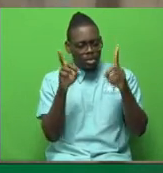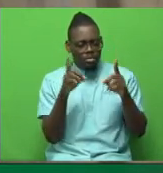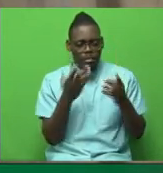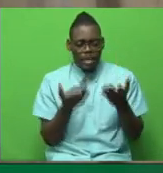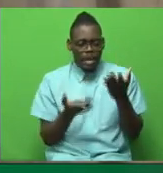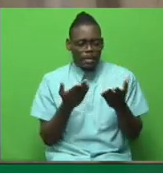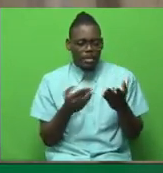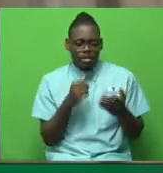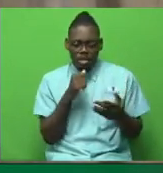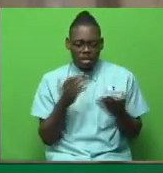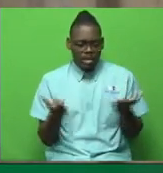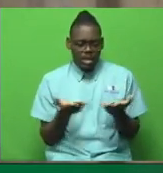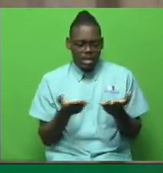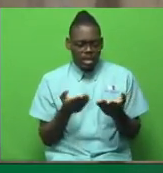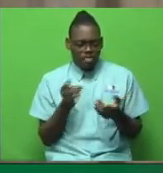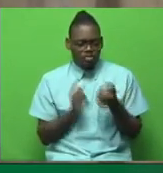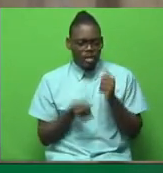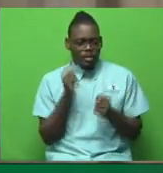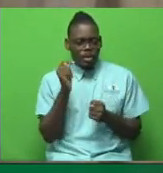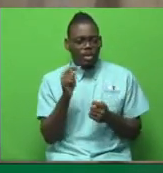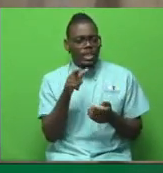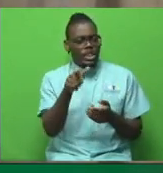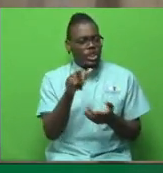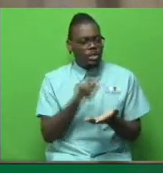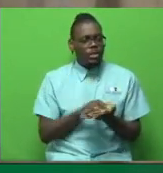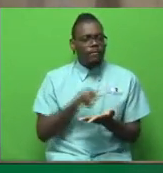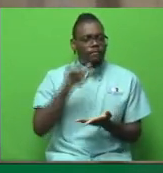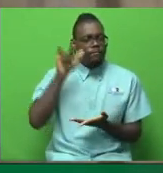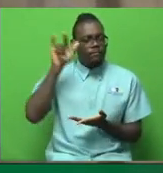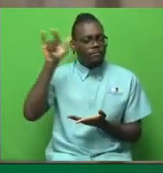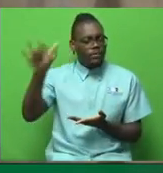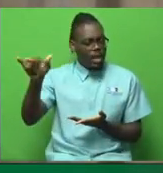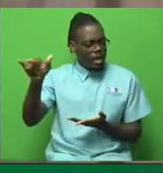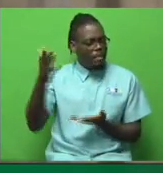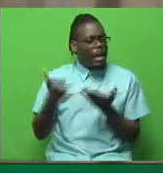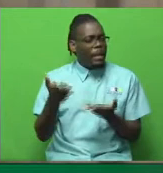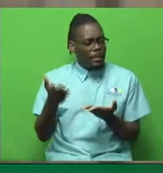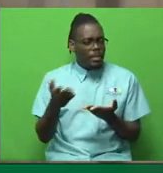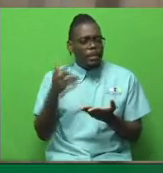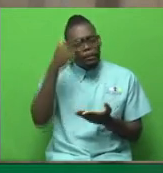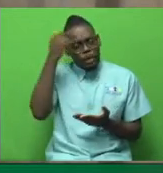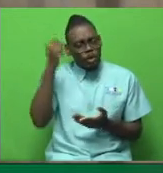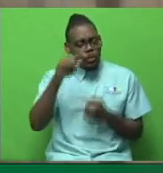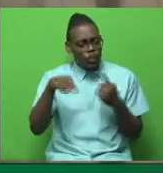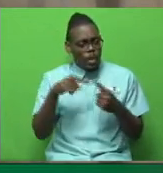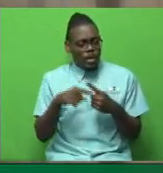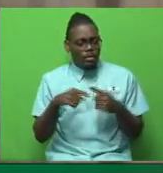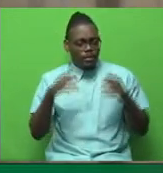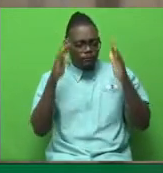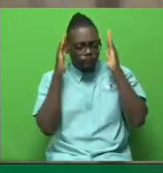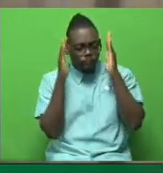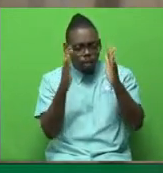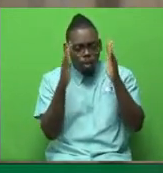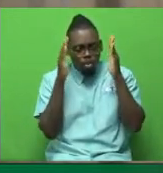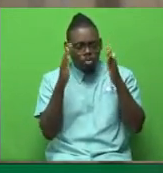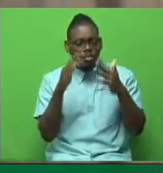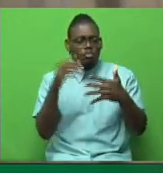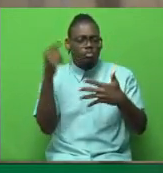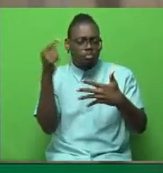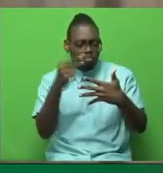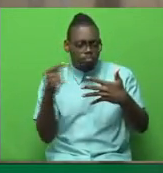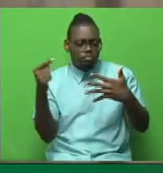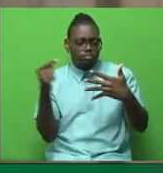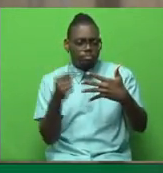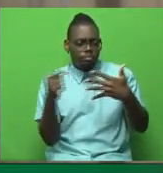because when I am listening to the the listening to the list of programs